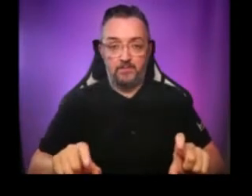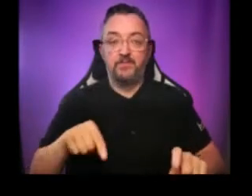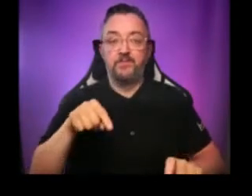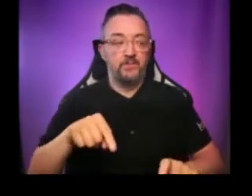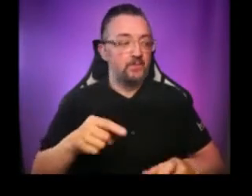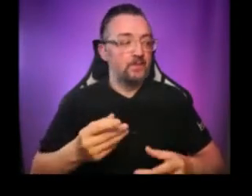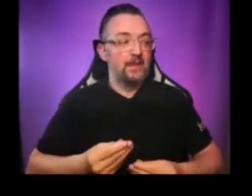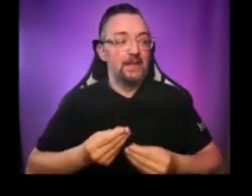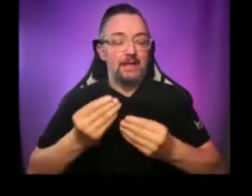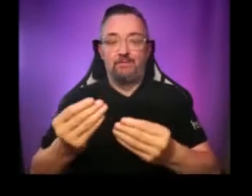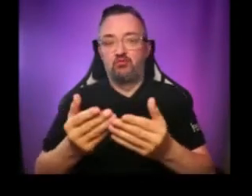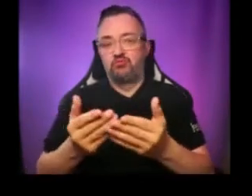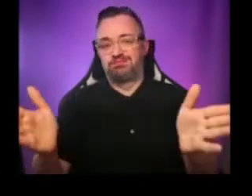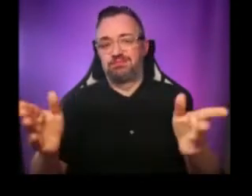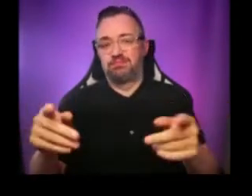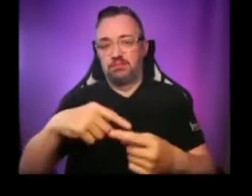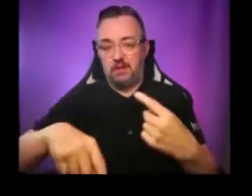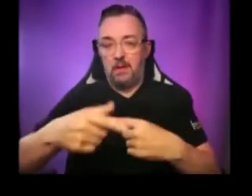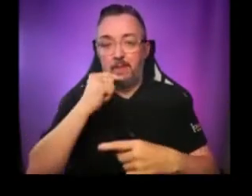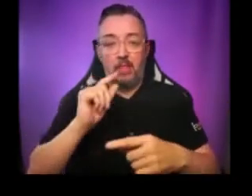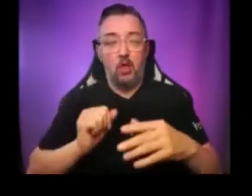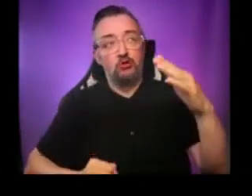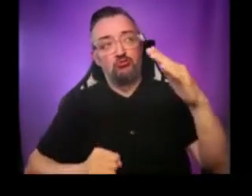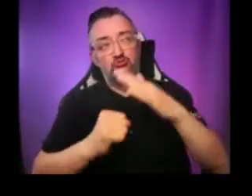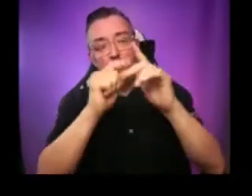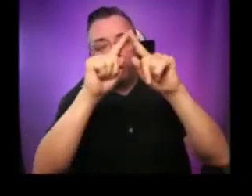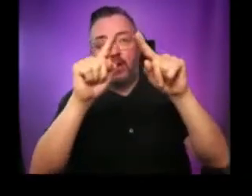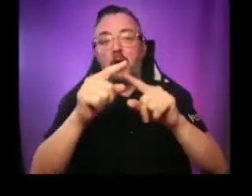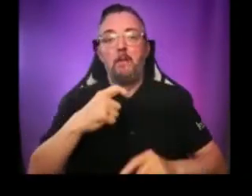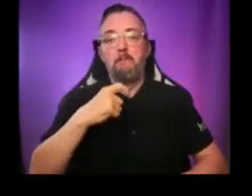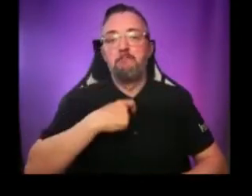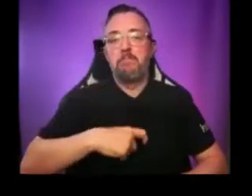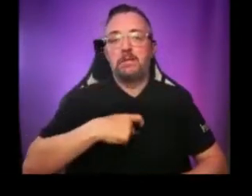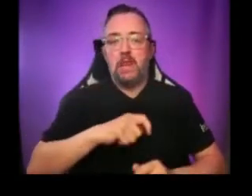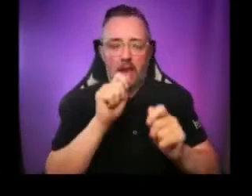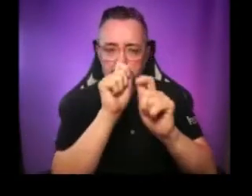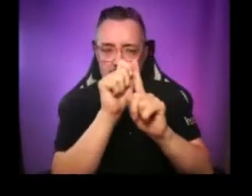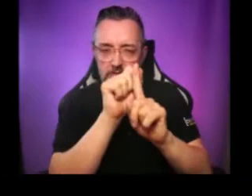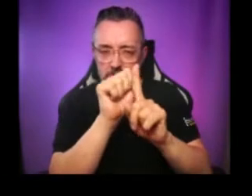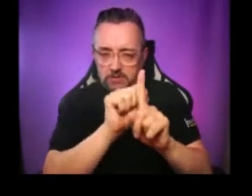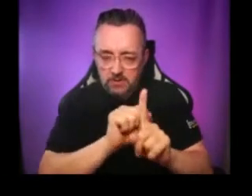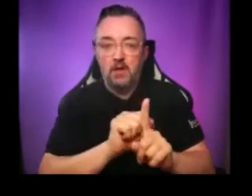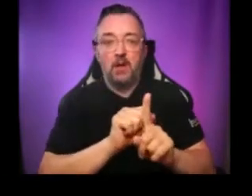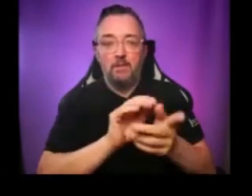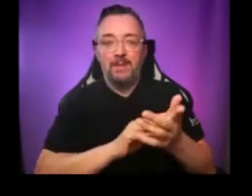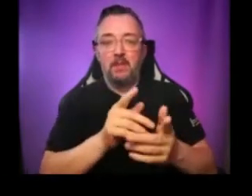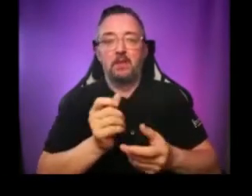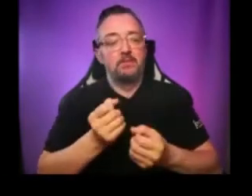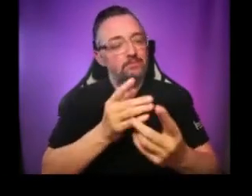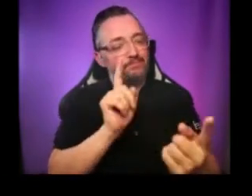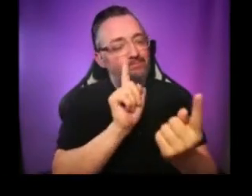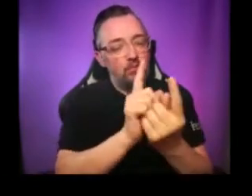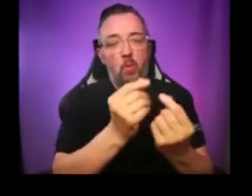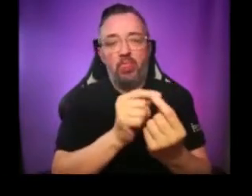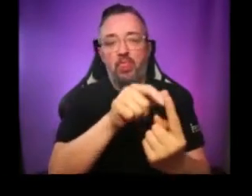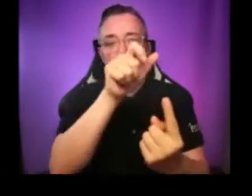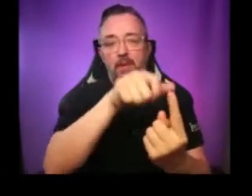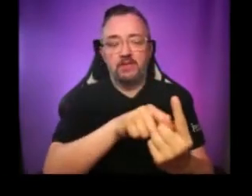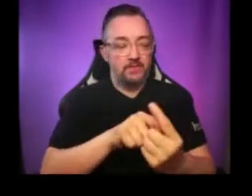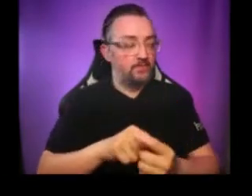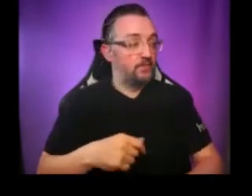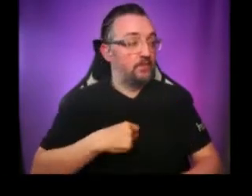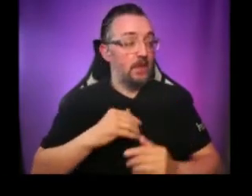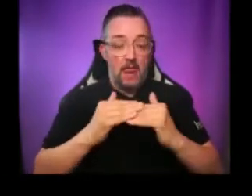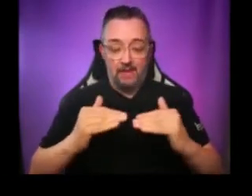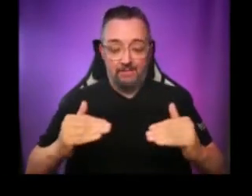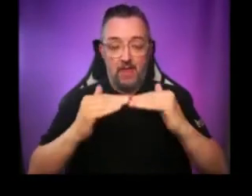to the population at large, right up to a personalised approach that serves the individual. We're developing partnerships at every